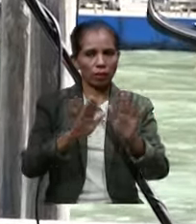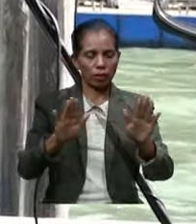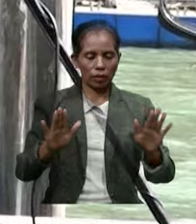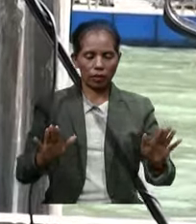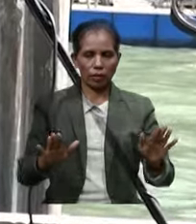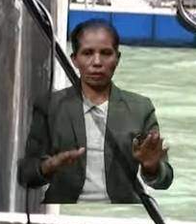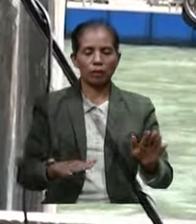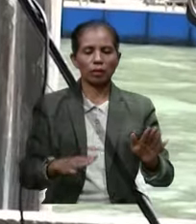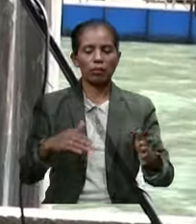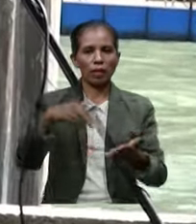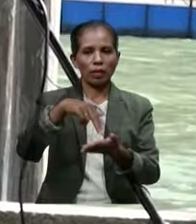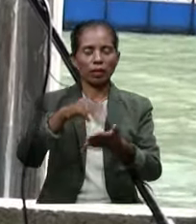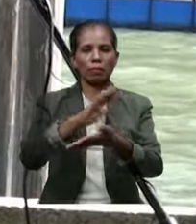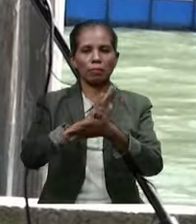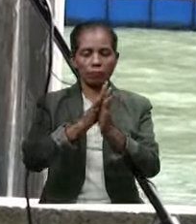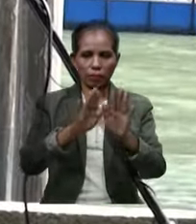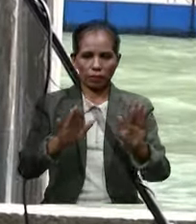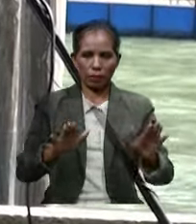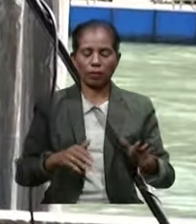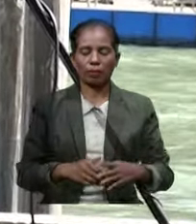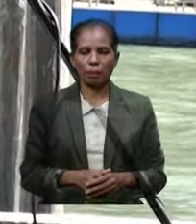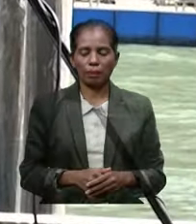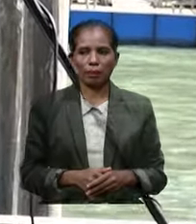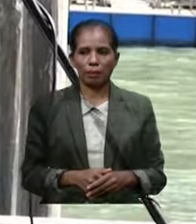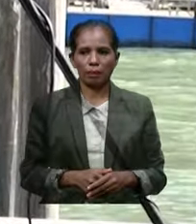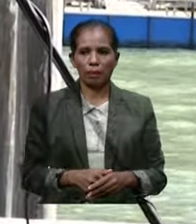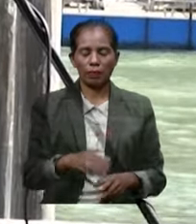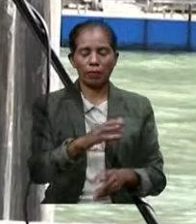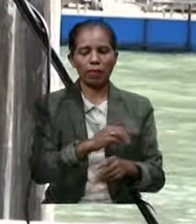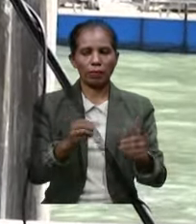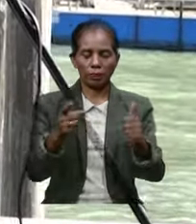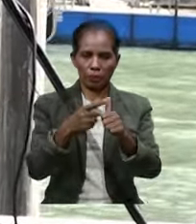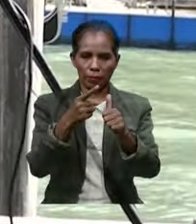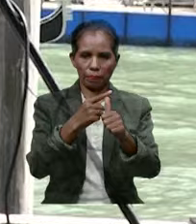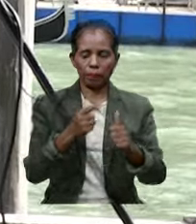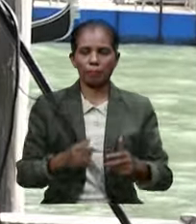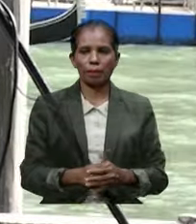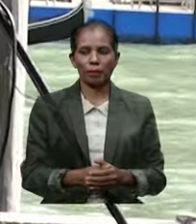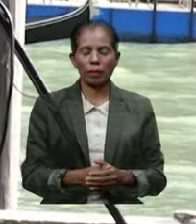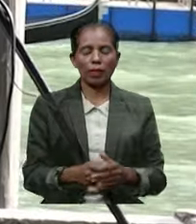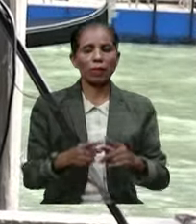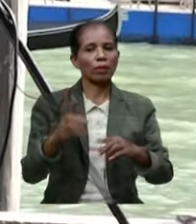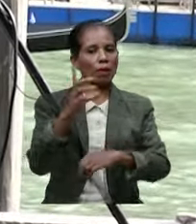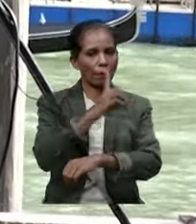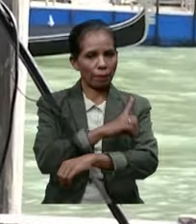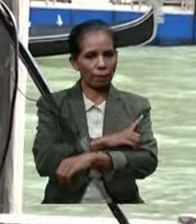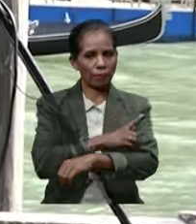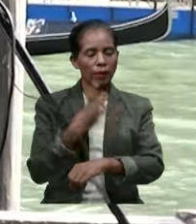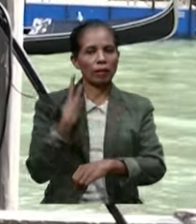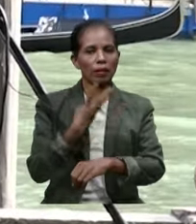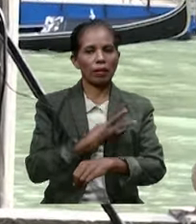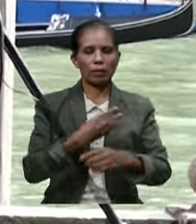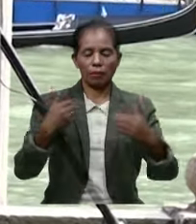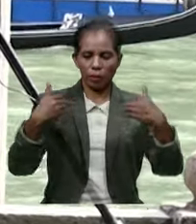building and our state building efforts. And today, we are